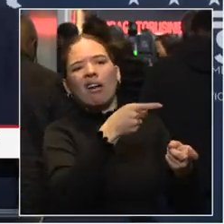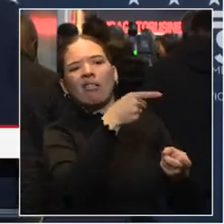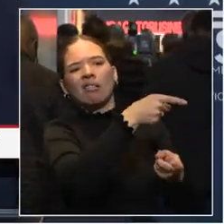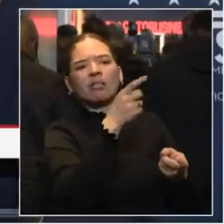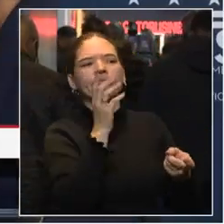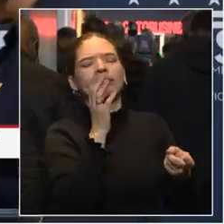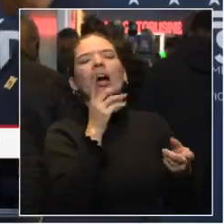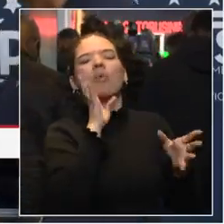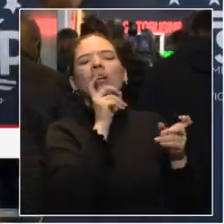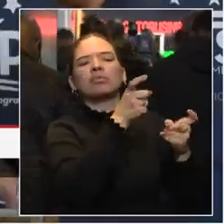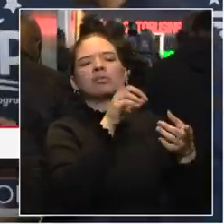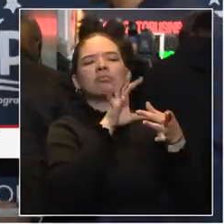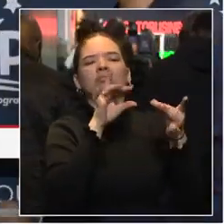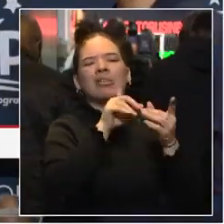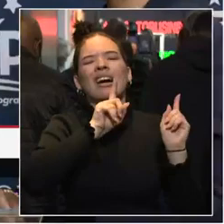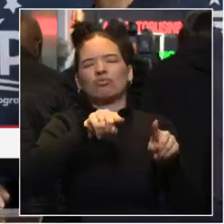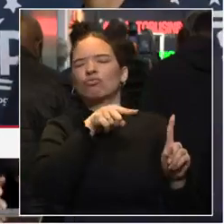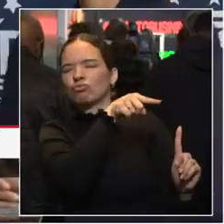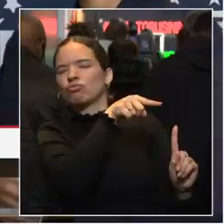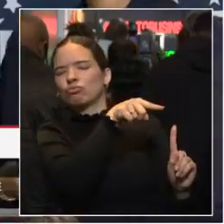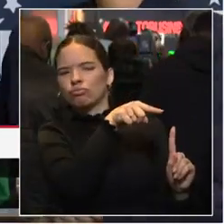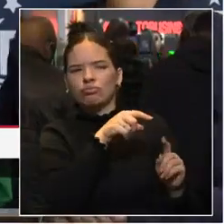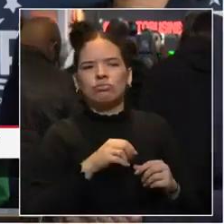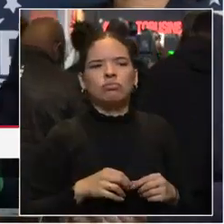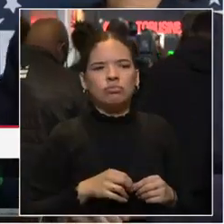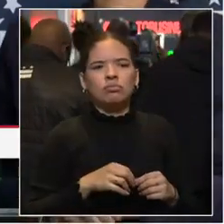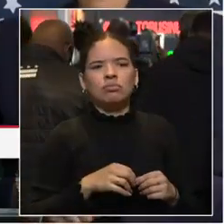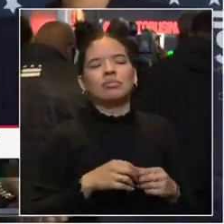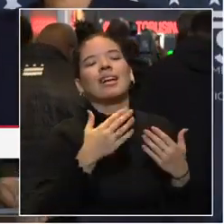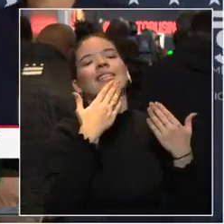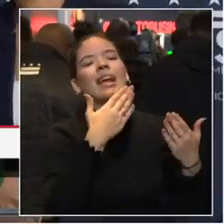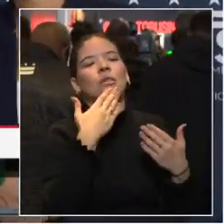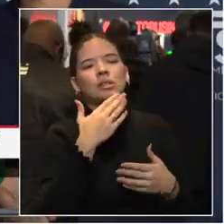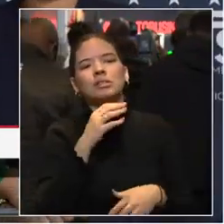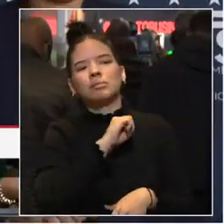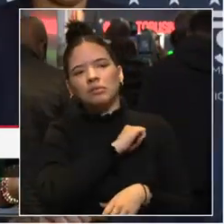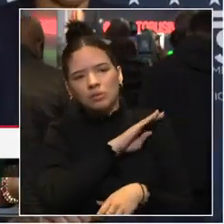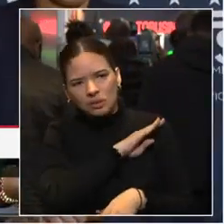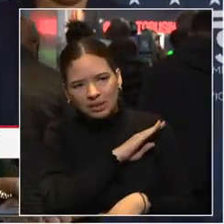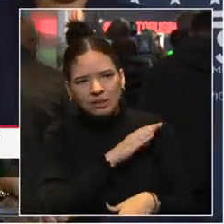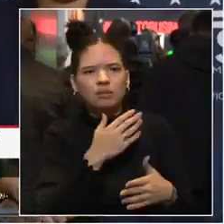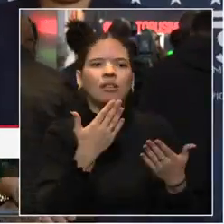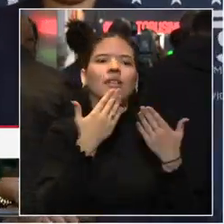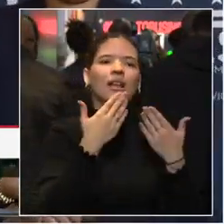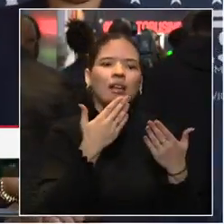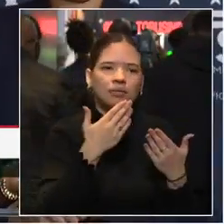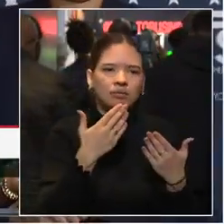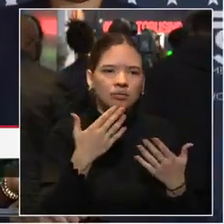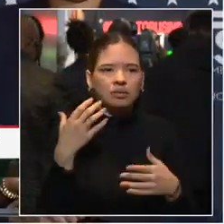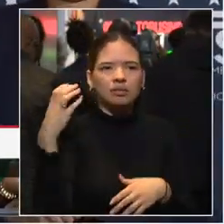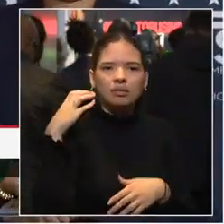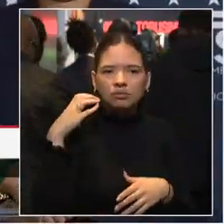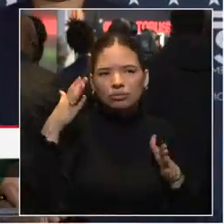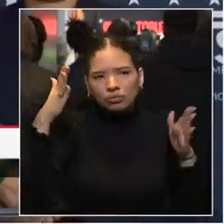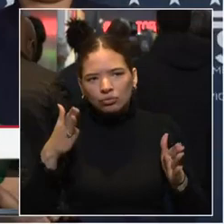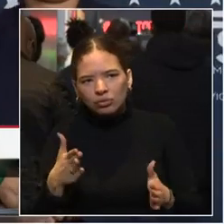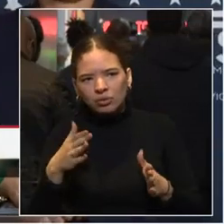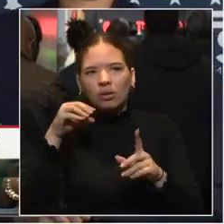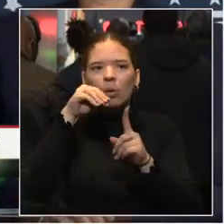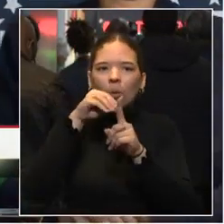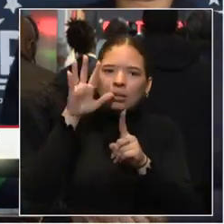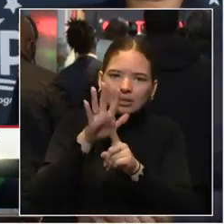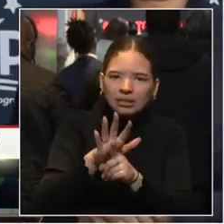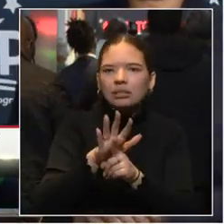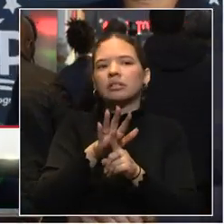employers. Thank you, Mayor Bowser. So we actually have an employer orientation and